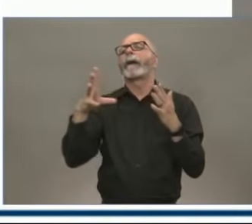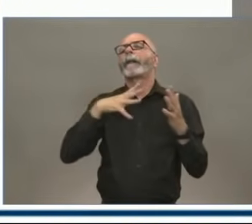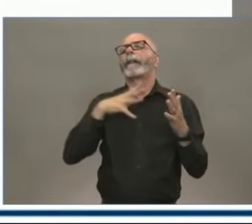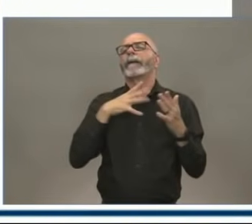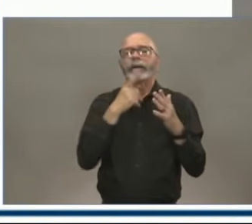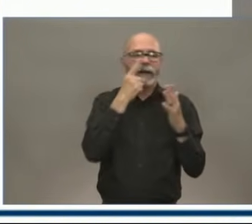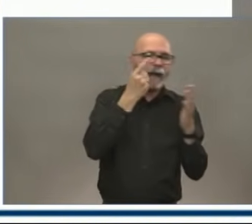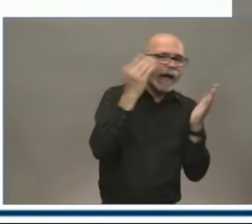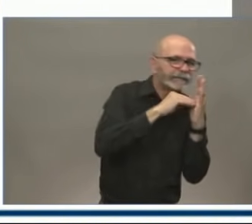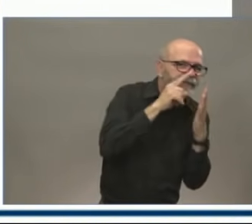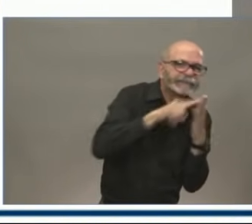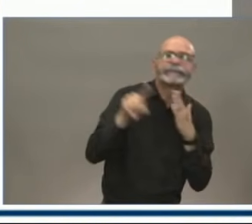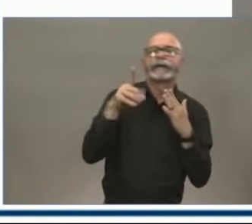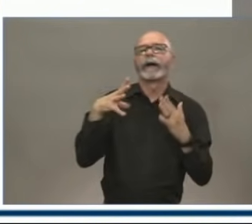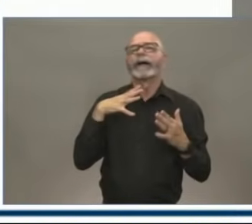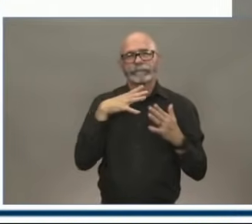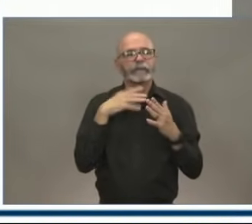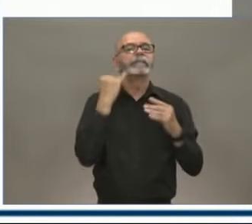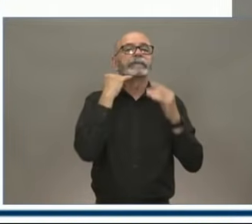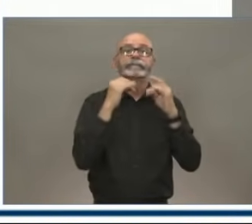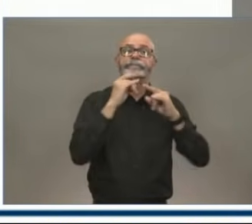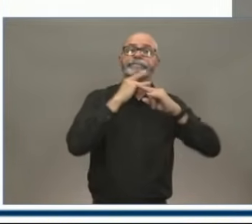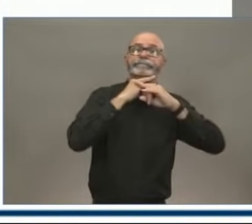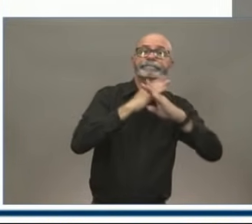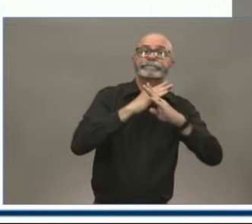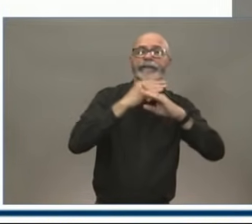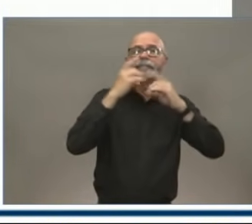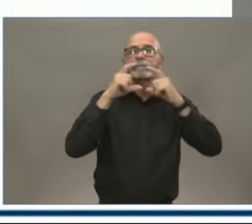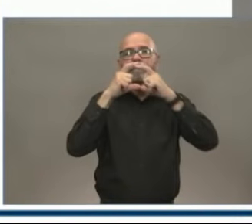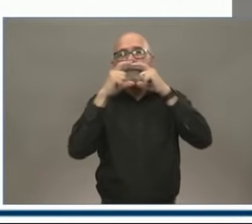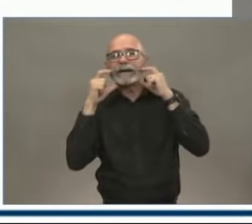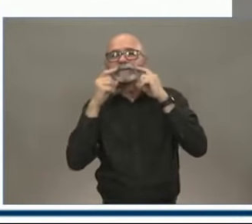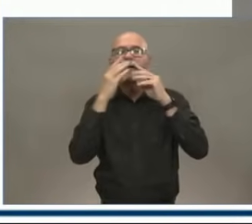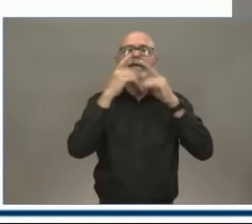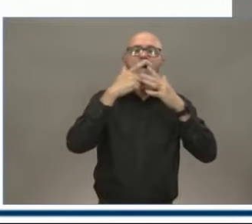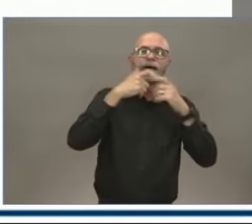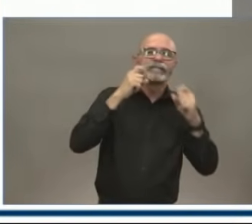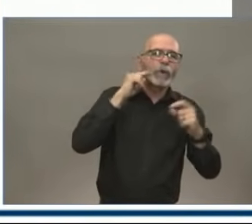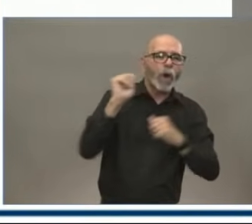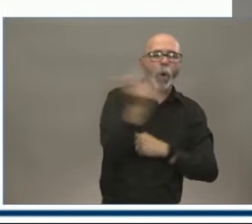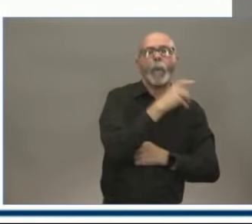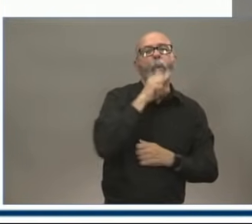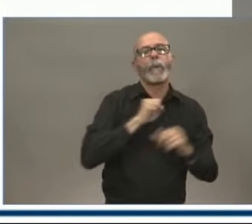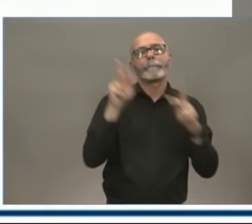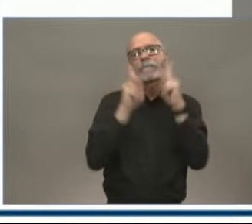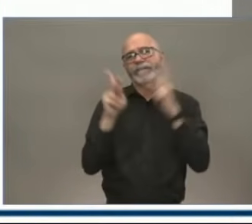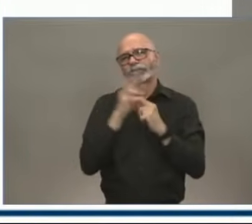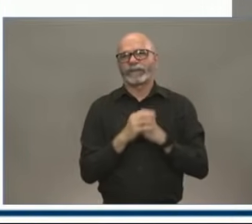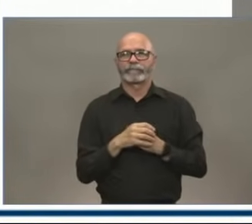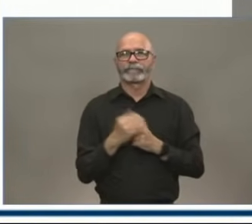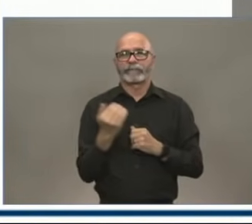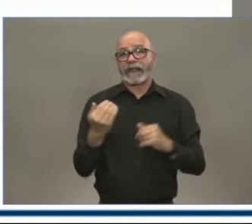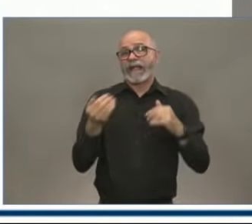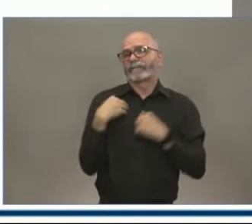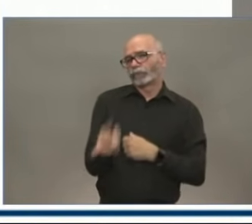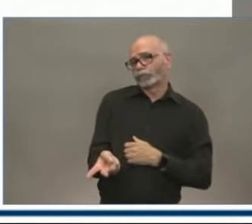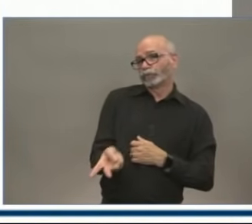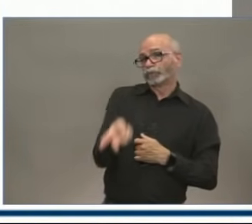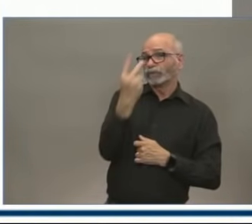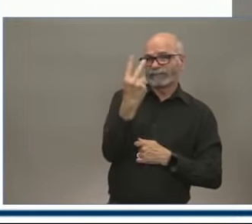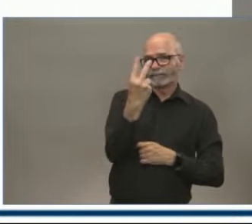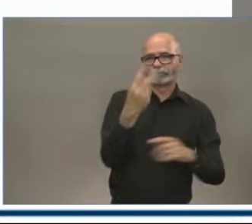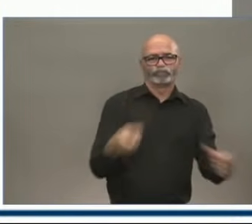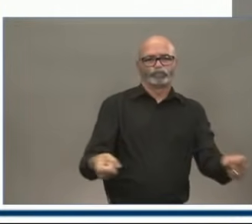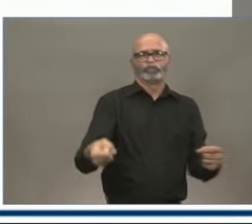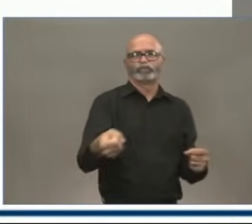citizens. And then tomorrow, as the Premier said, we're adding the 2 public health mobile units, which will start to be deployed to